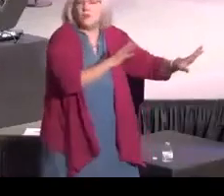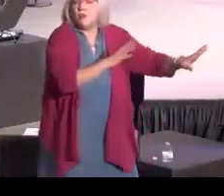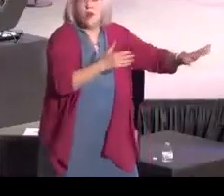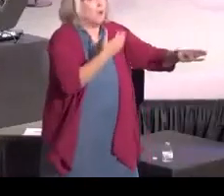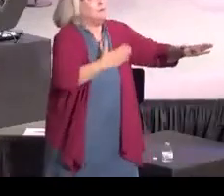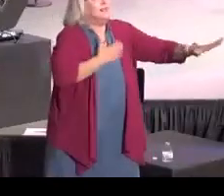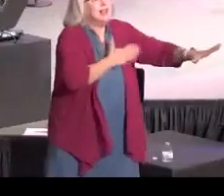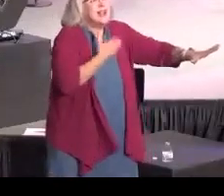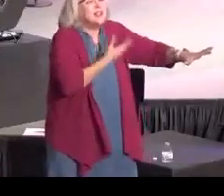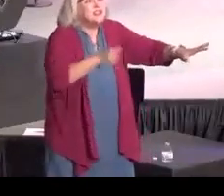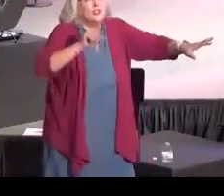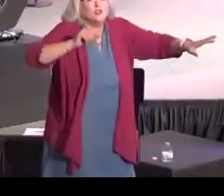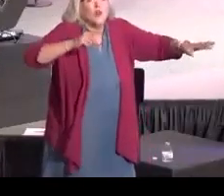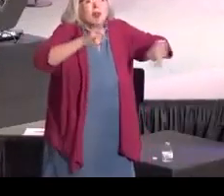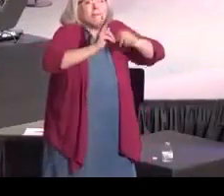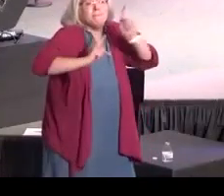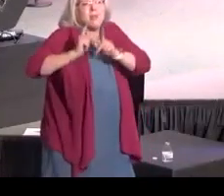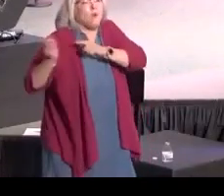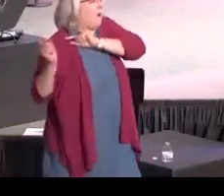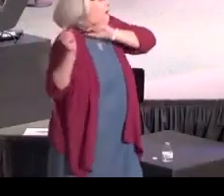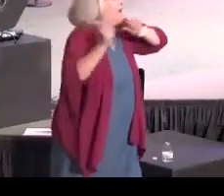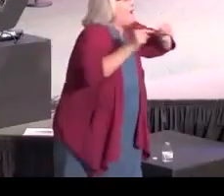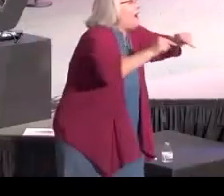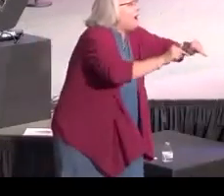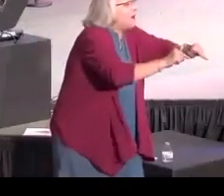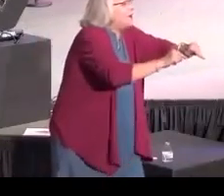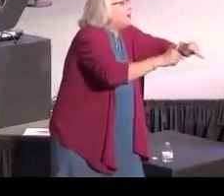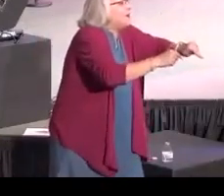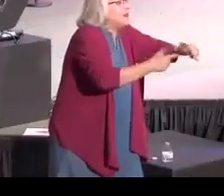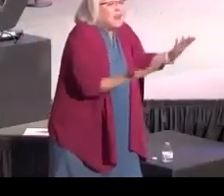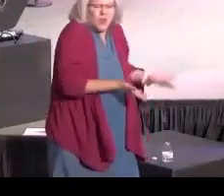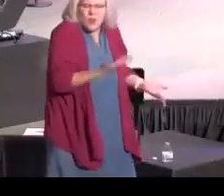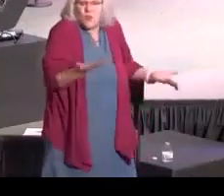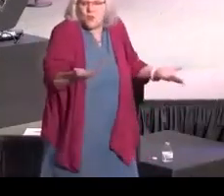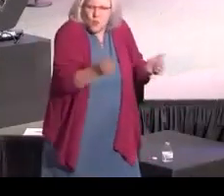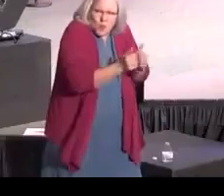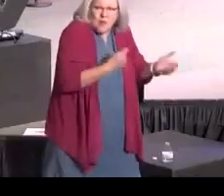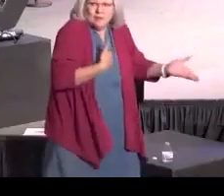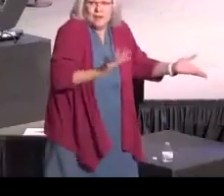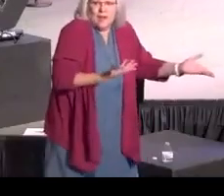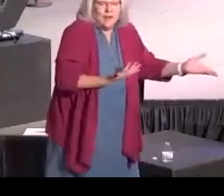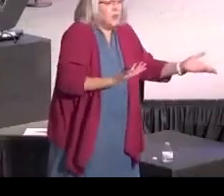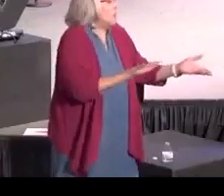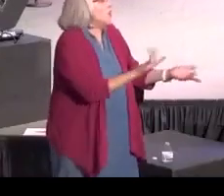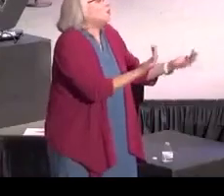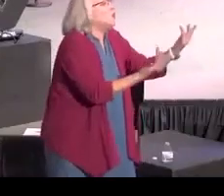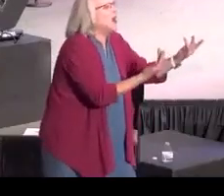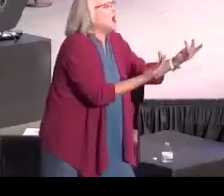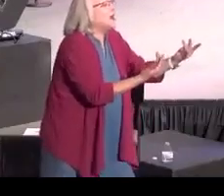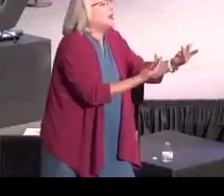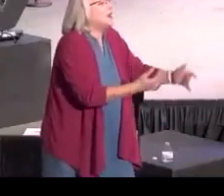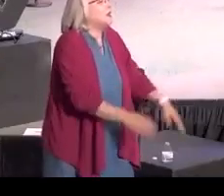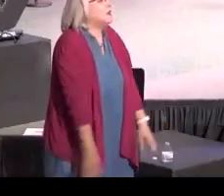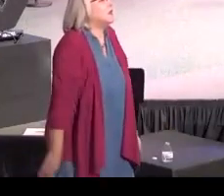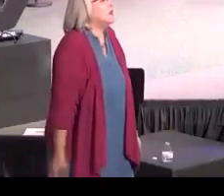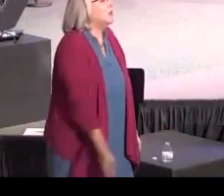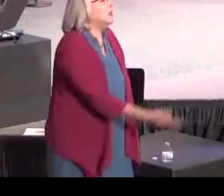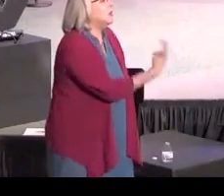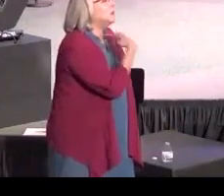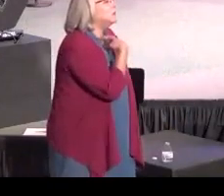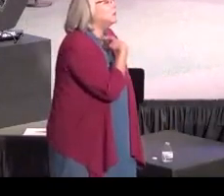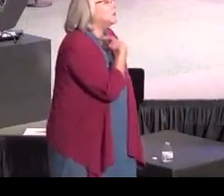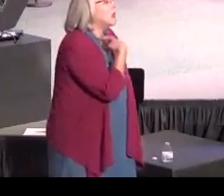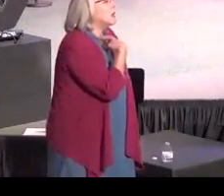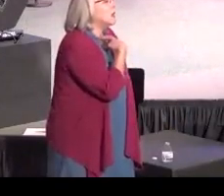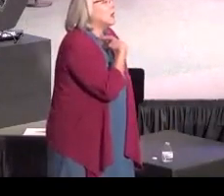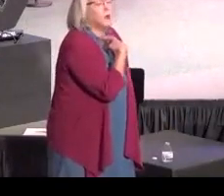the plane's gone. No, we can't hold it up for you. Well, I have 20 people with me. And guess what? We've spent like $25,000